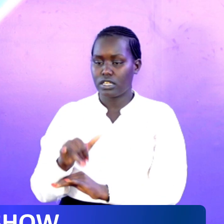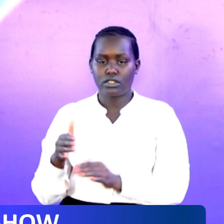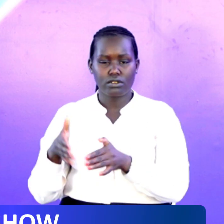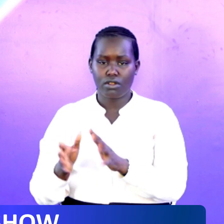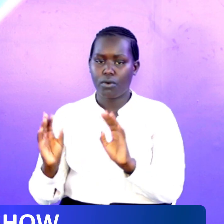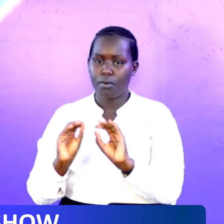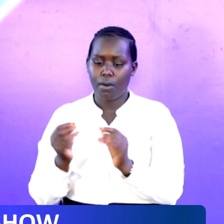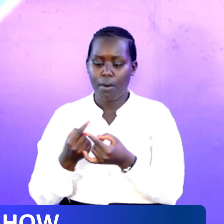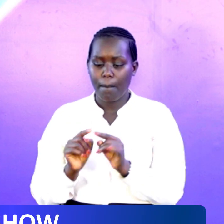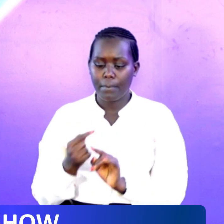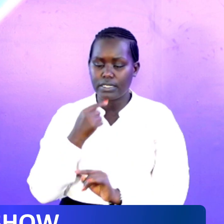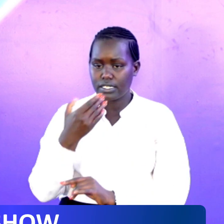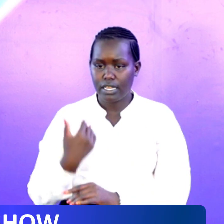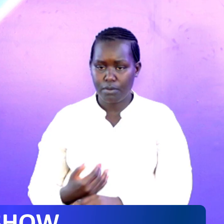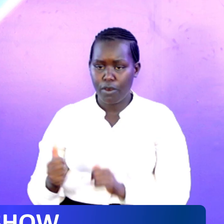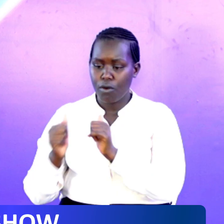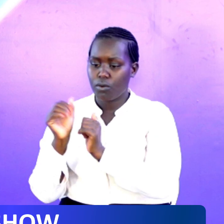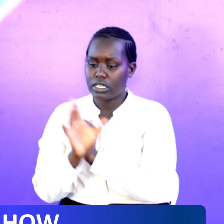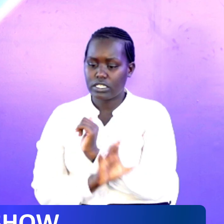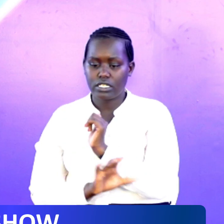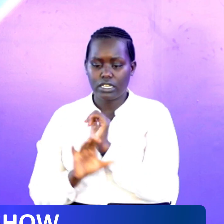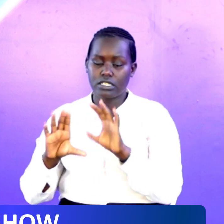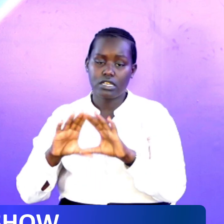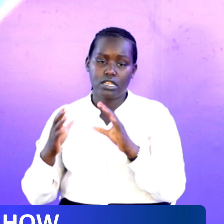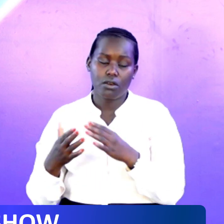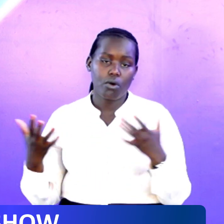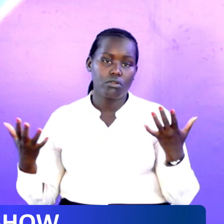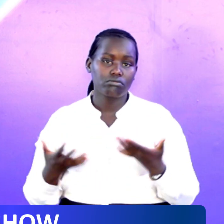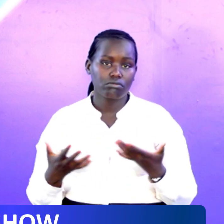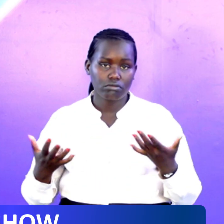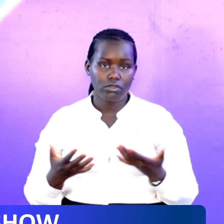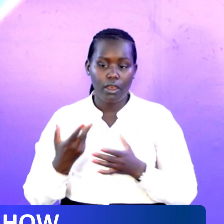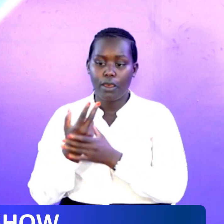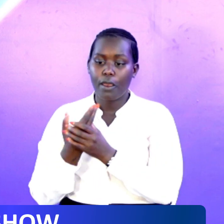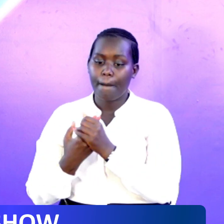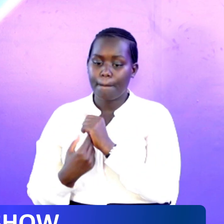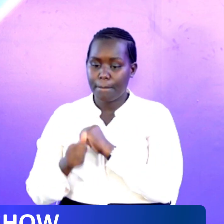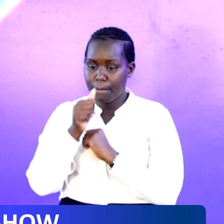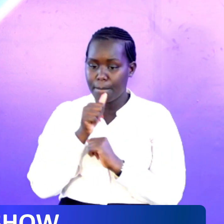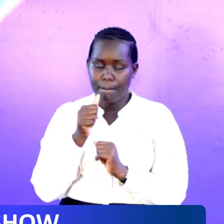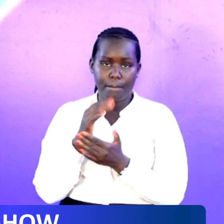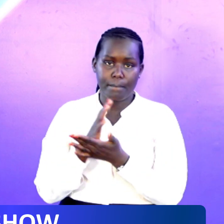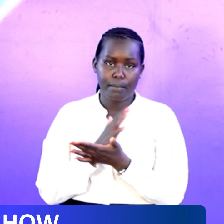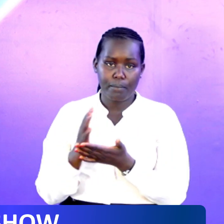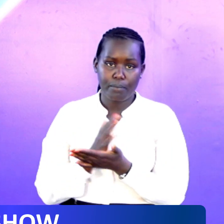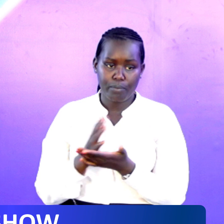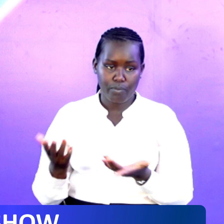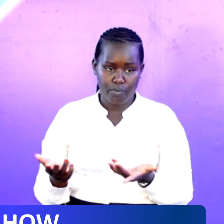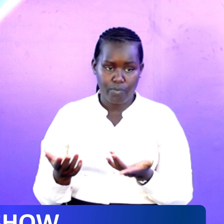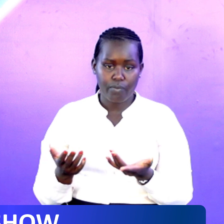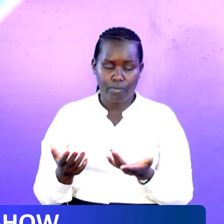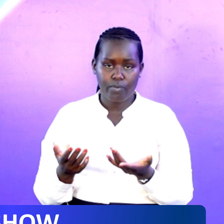but... You tell me which country in the world where both private sector and religious organizations have